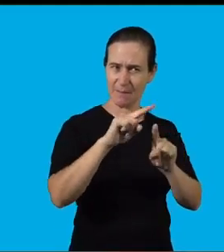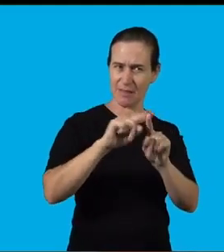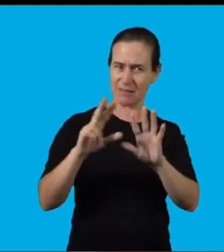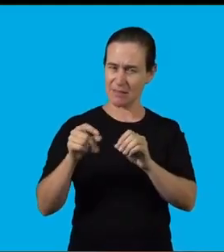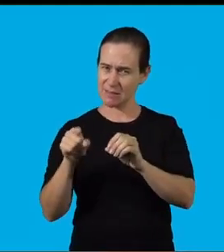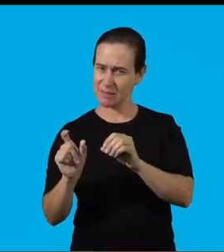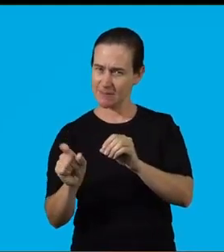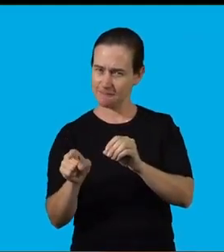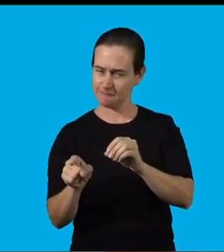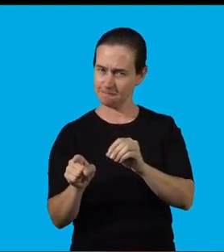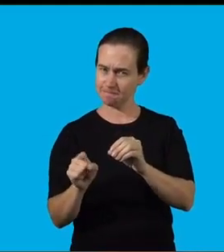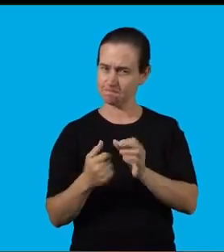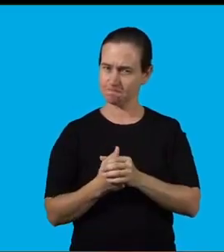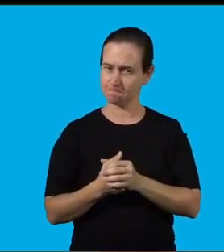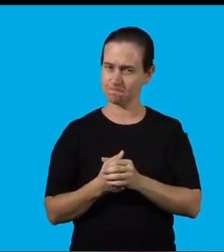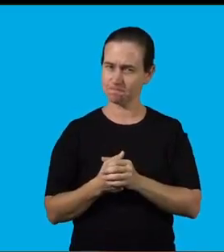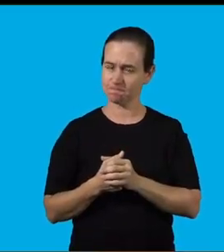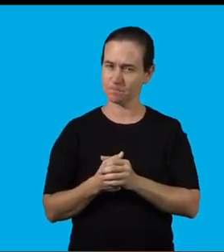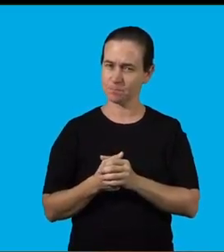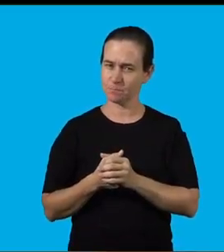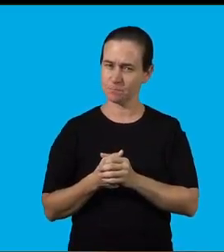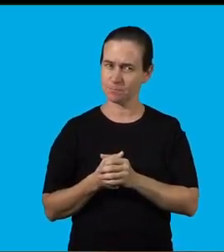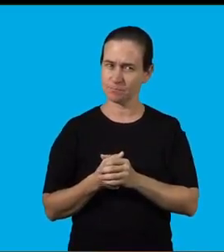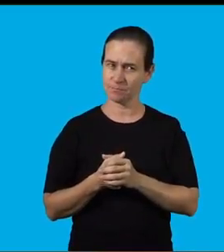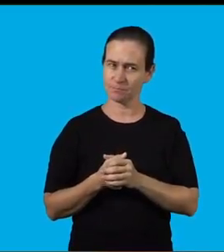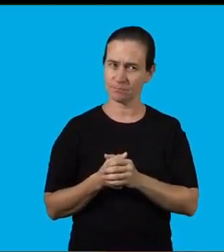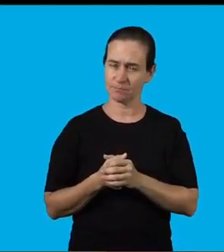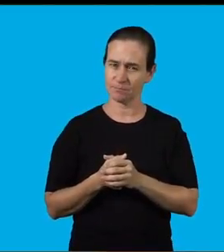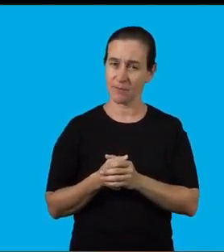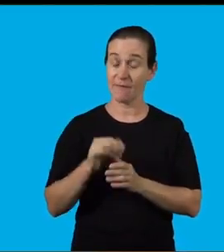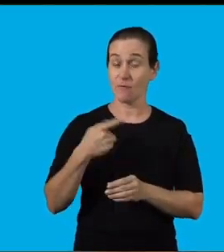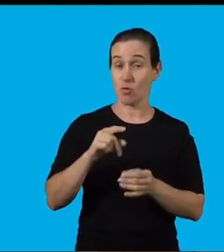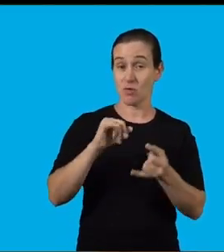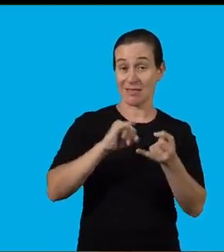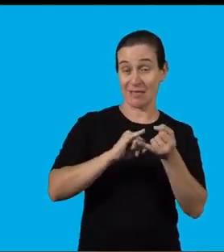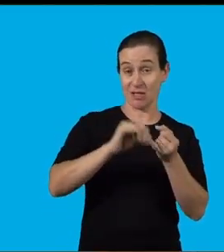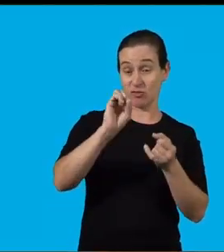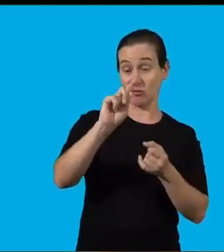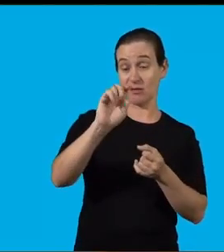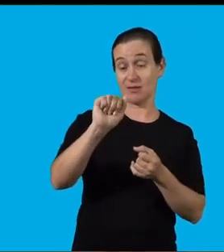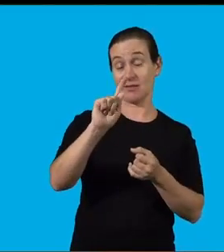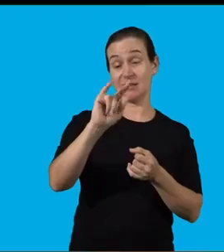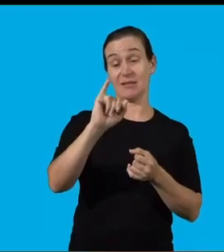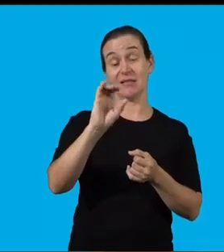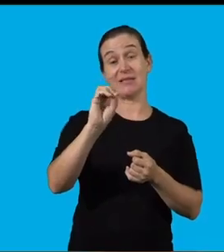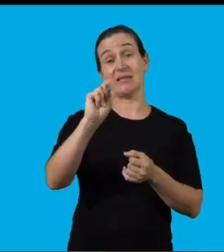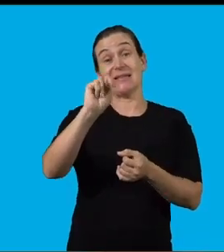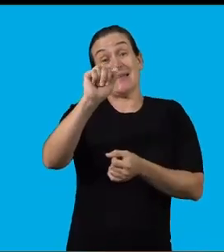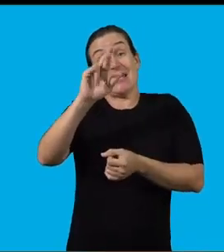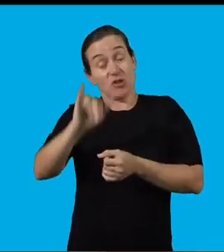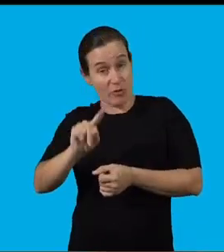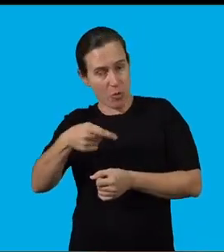plus 80. Now, when you are looking for the coordinates of your stationary point, you need to set your derivative equal